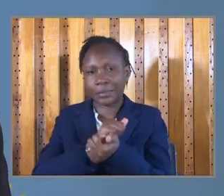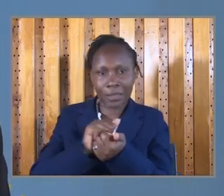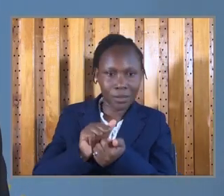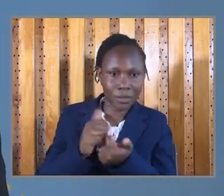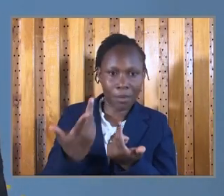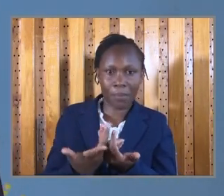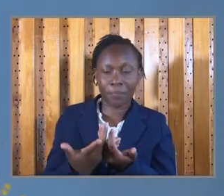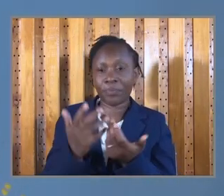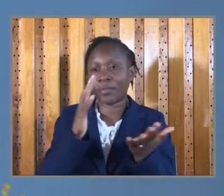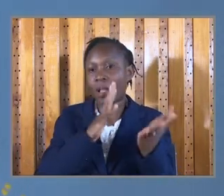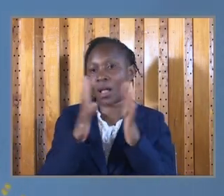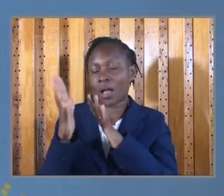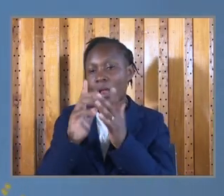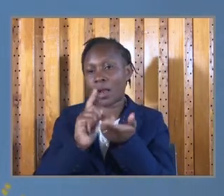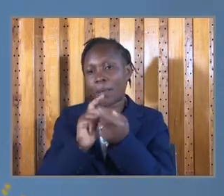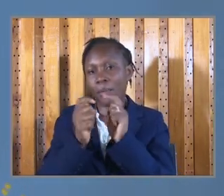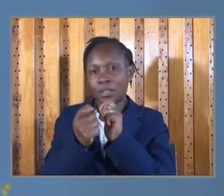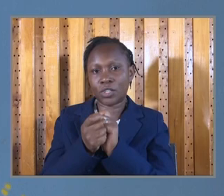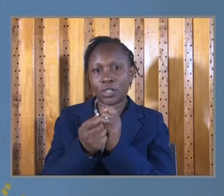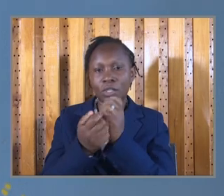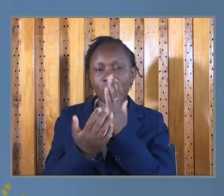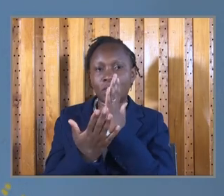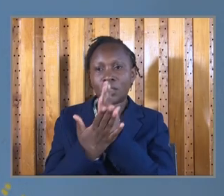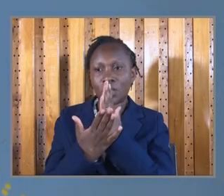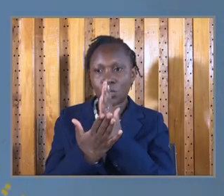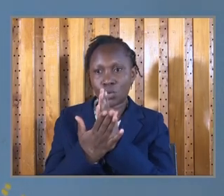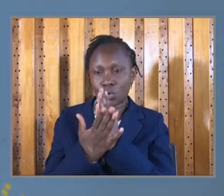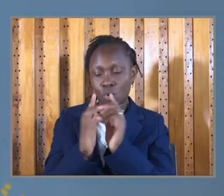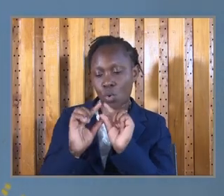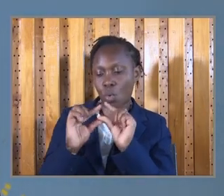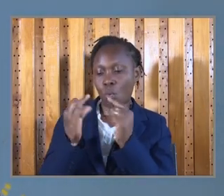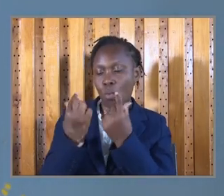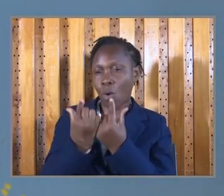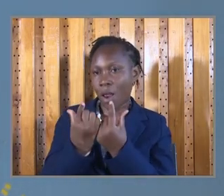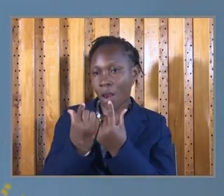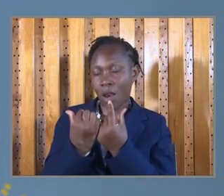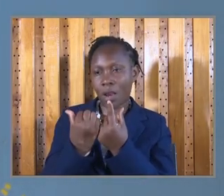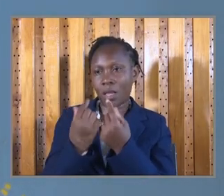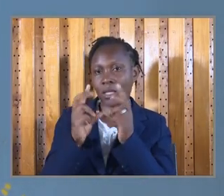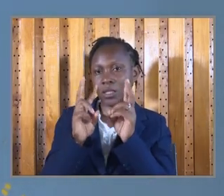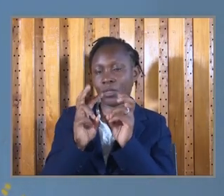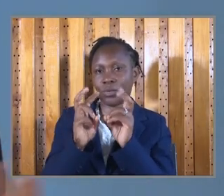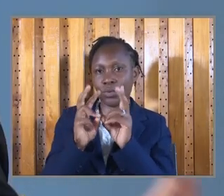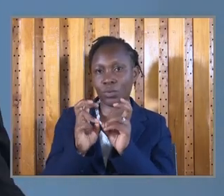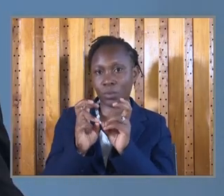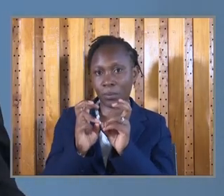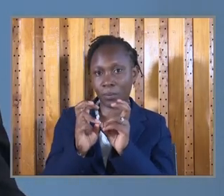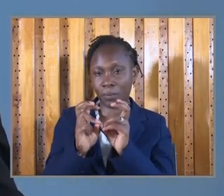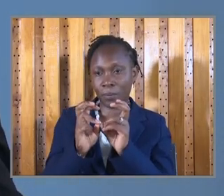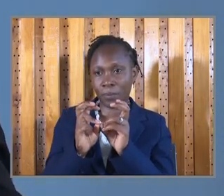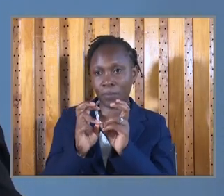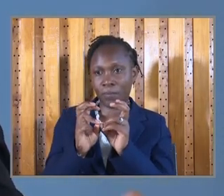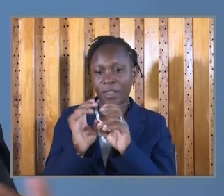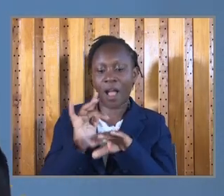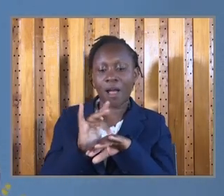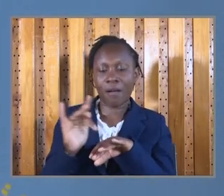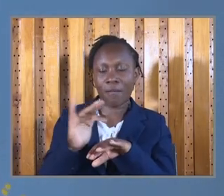Climate change is therefore a truly global crisis. It affects all of us.